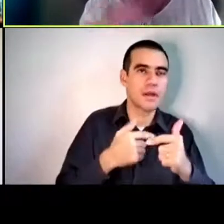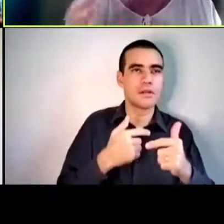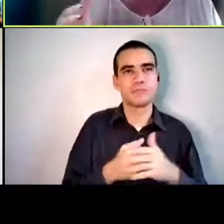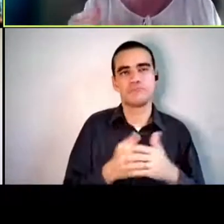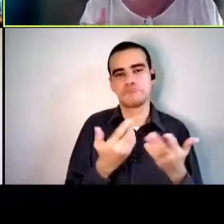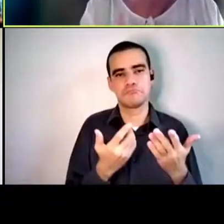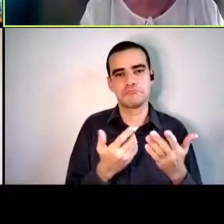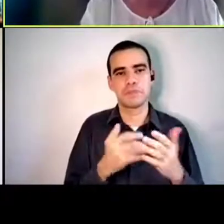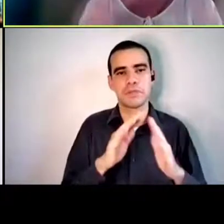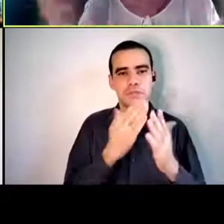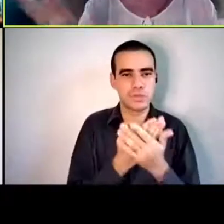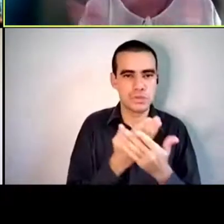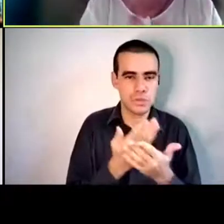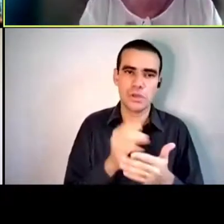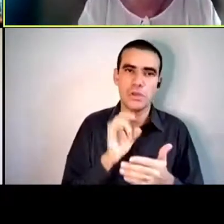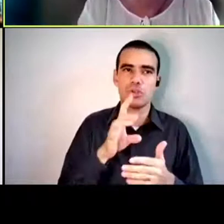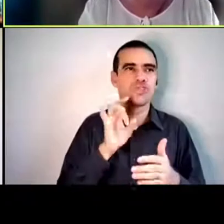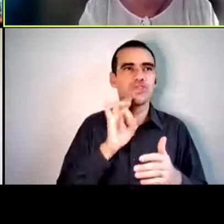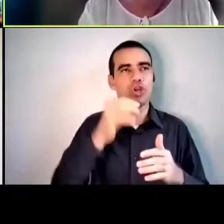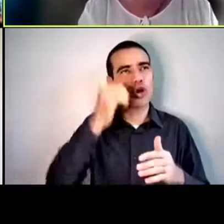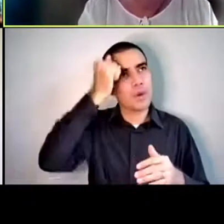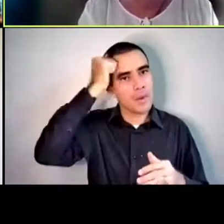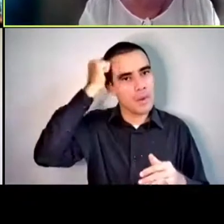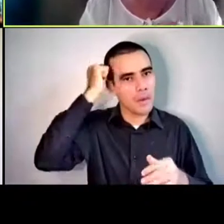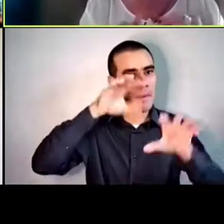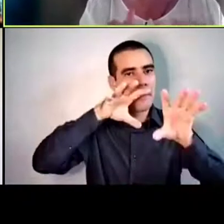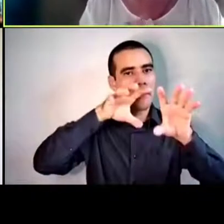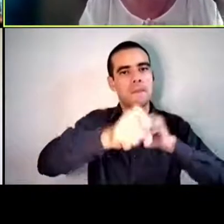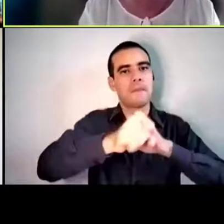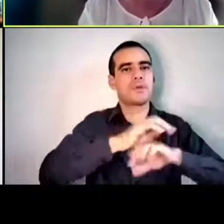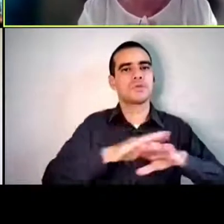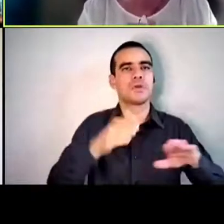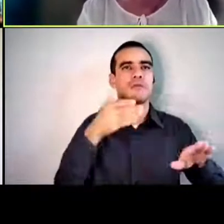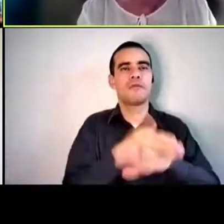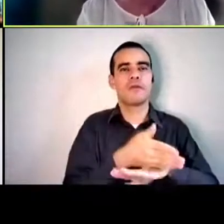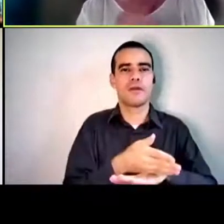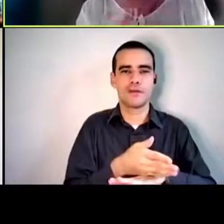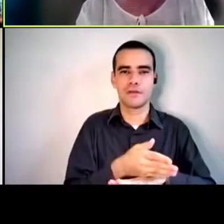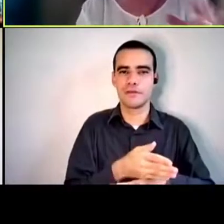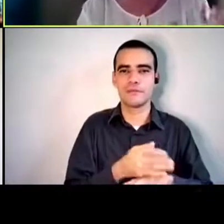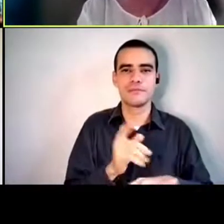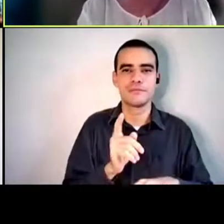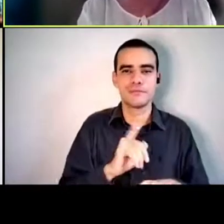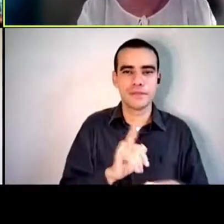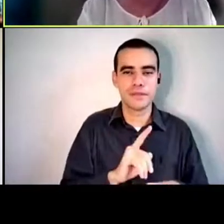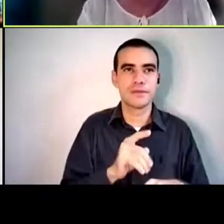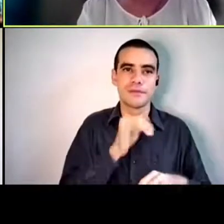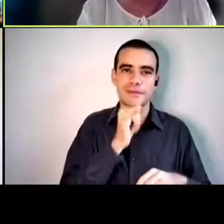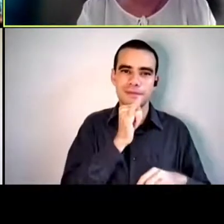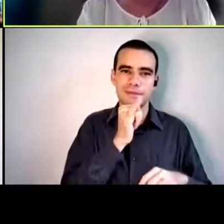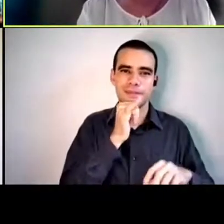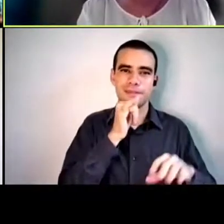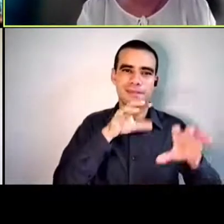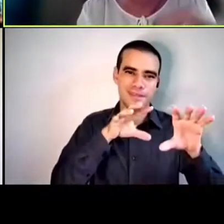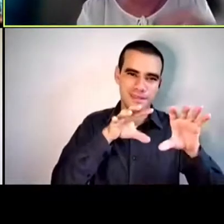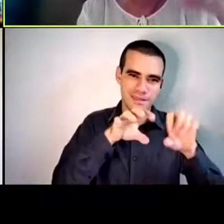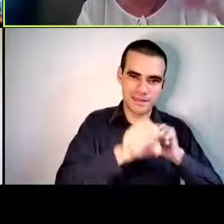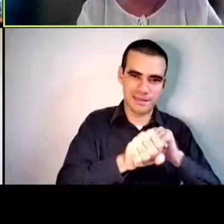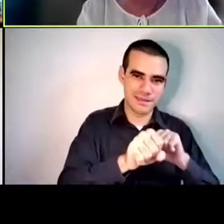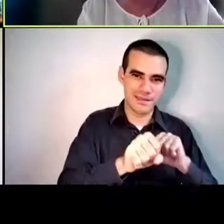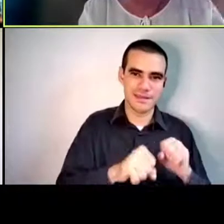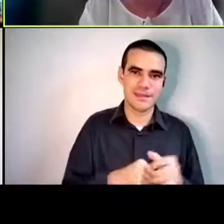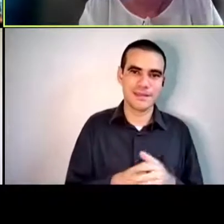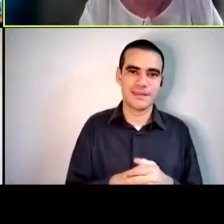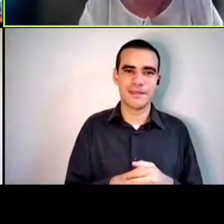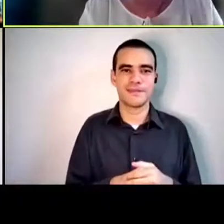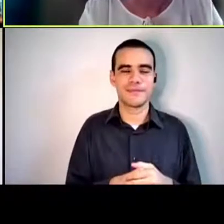labor markets or in employment, and less than passing the SATs and going to the university. So if you go to